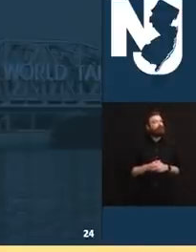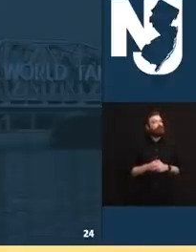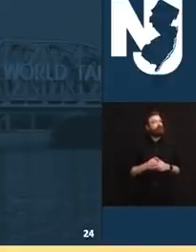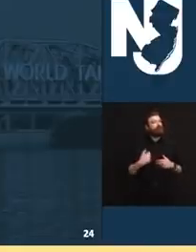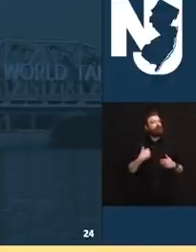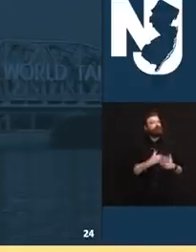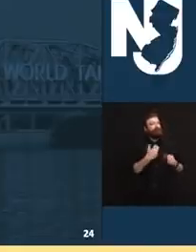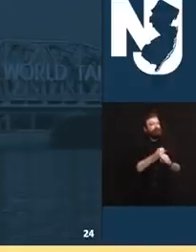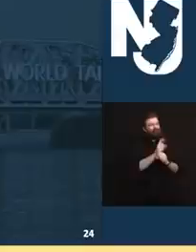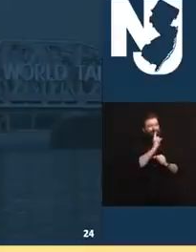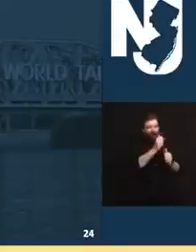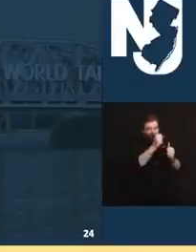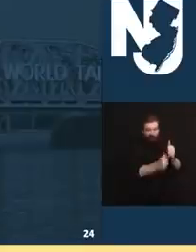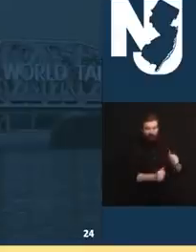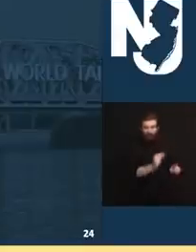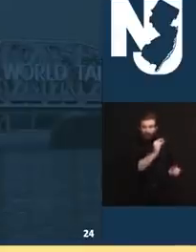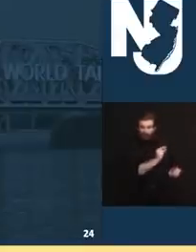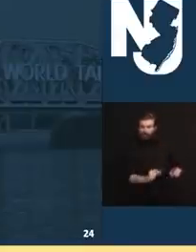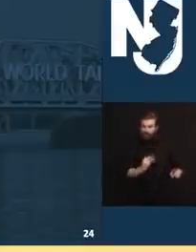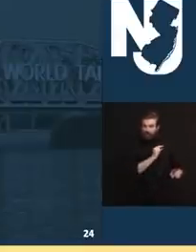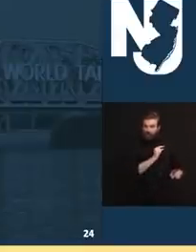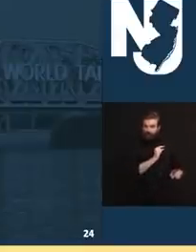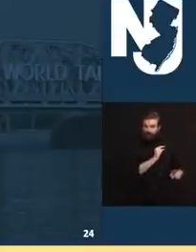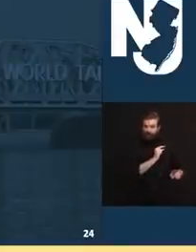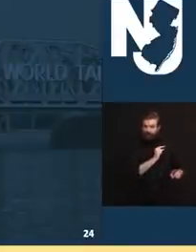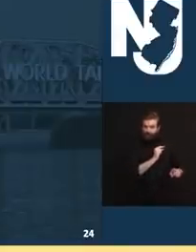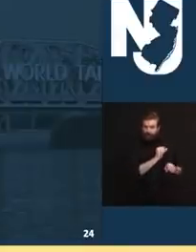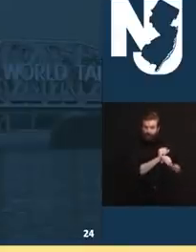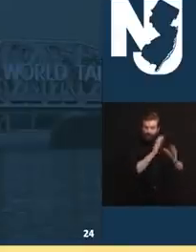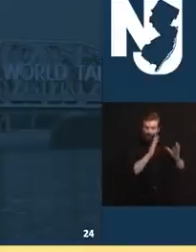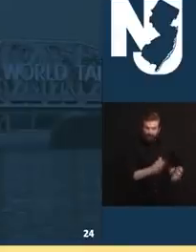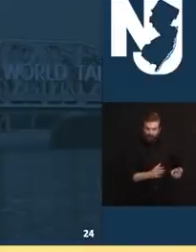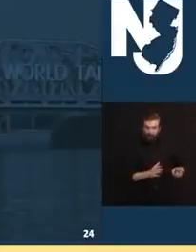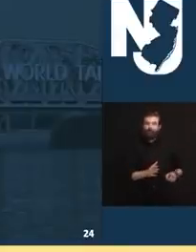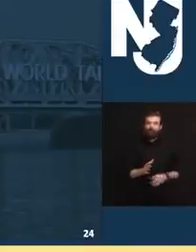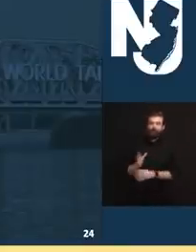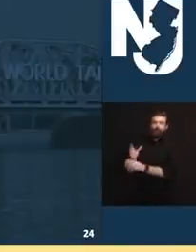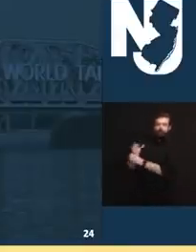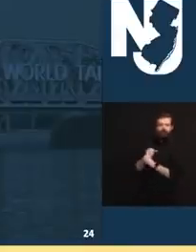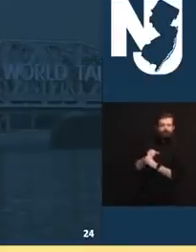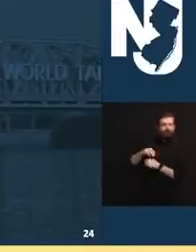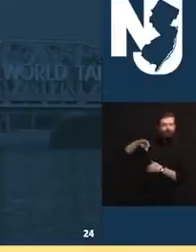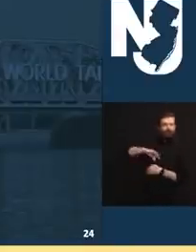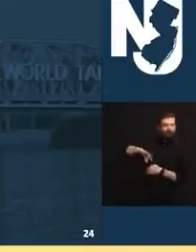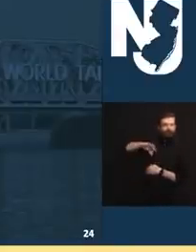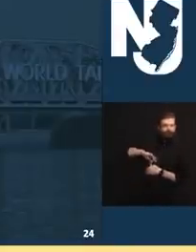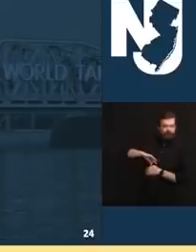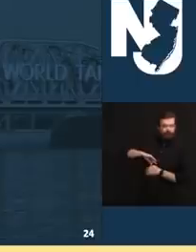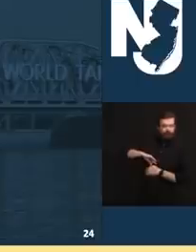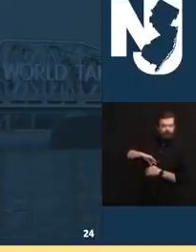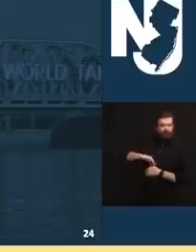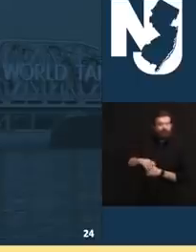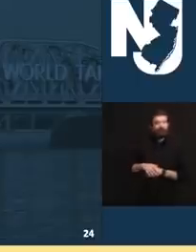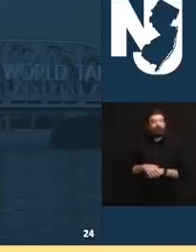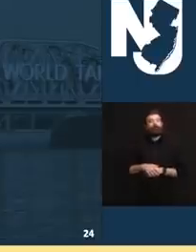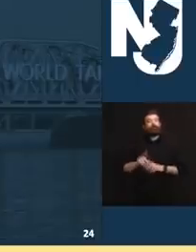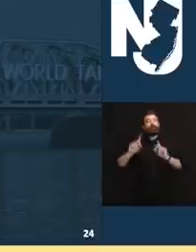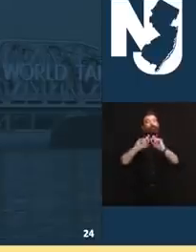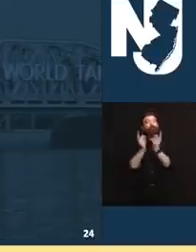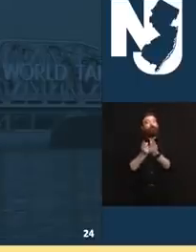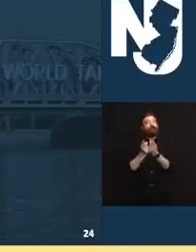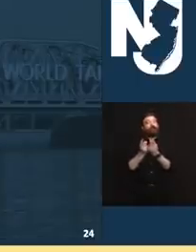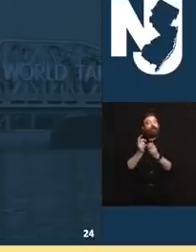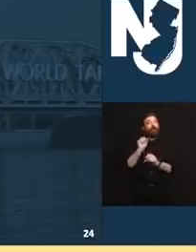of benefits to which they are entitled. In that vein, the Labor Department is planning to process another round of FEMA lost